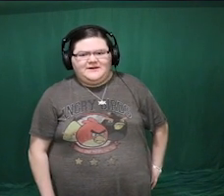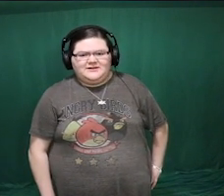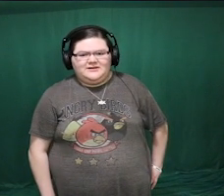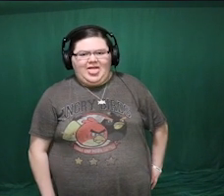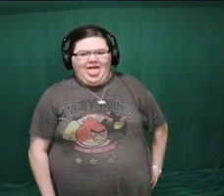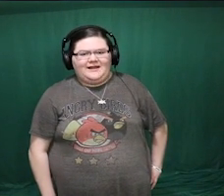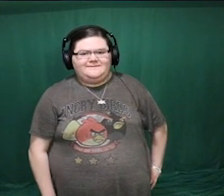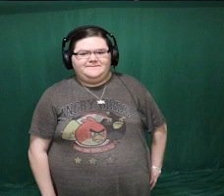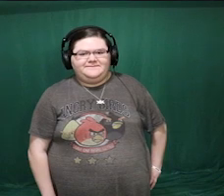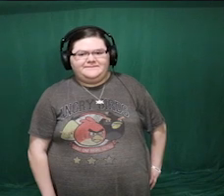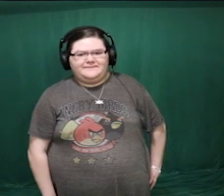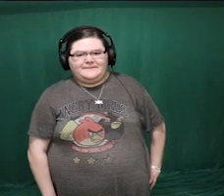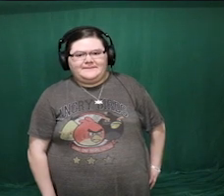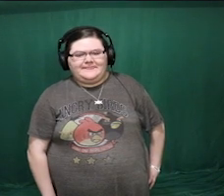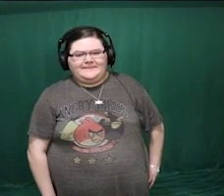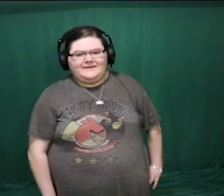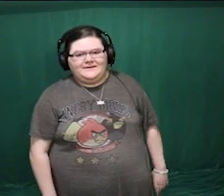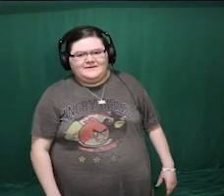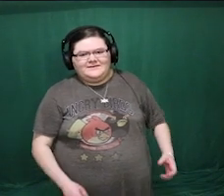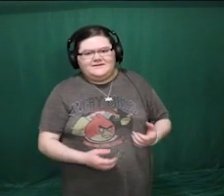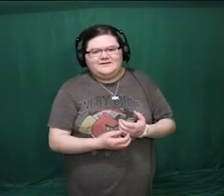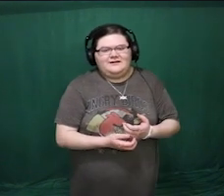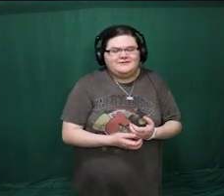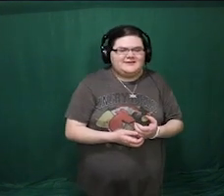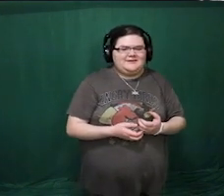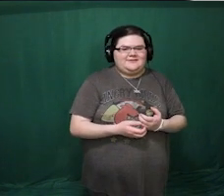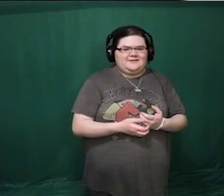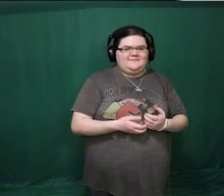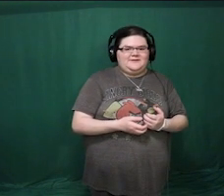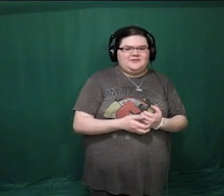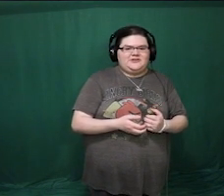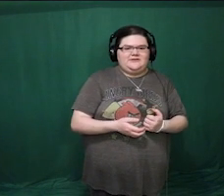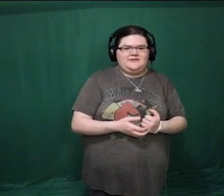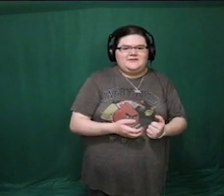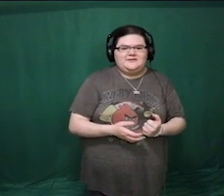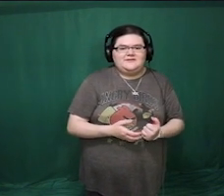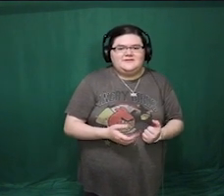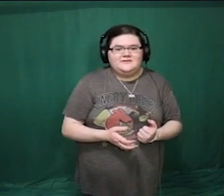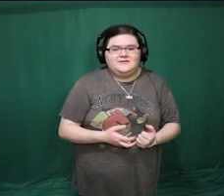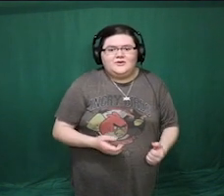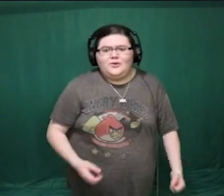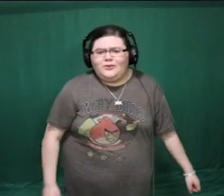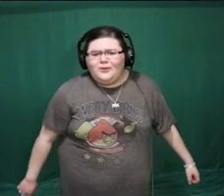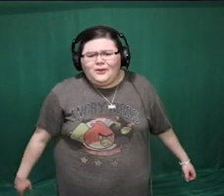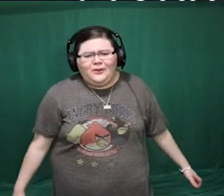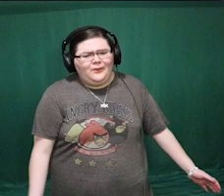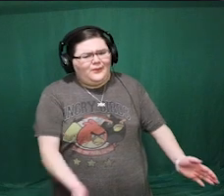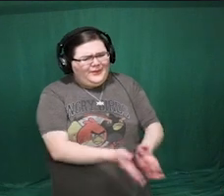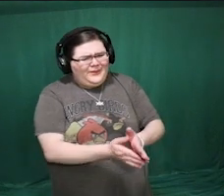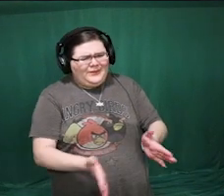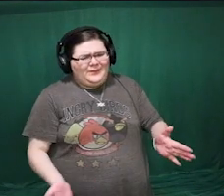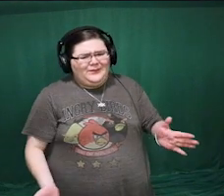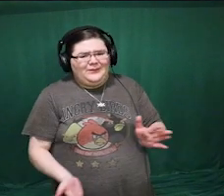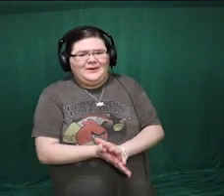Seinfeld. Oh, mate. I don't even know. I picked the worst one, I think. I was thinking either Seinfeld or Cheers. Oh, Okay.